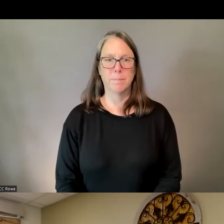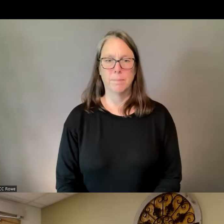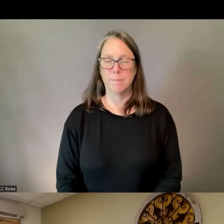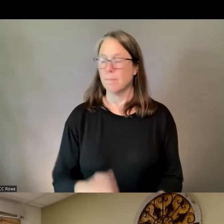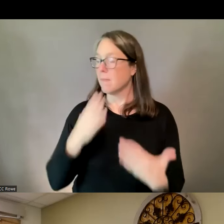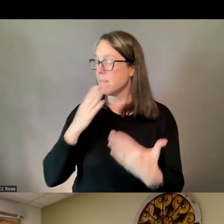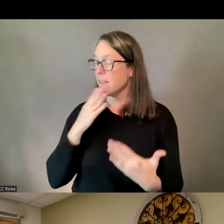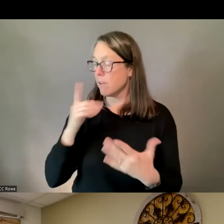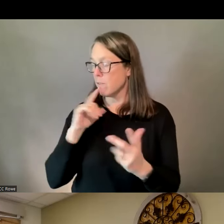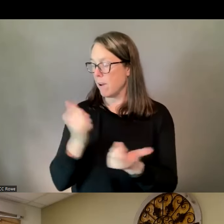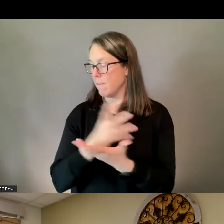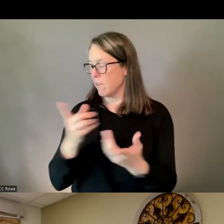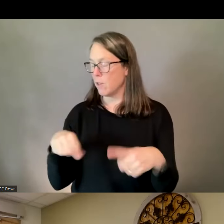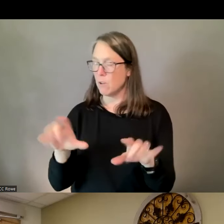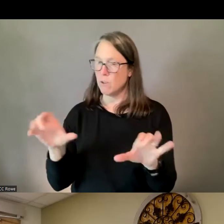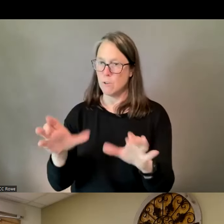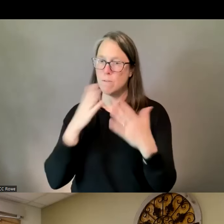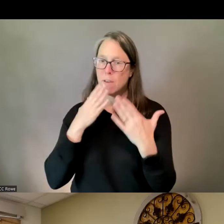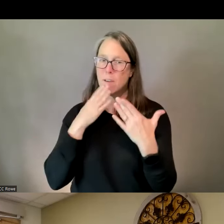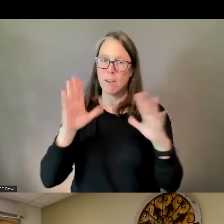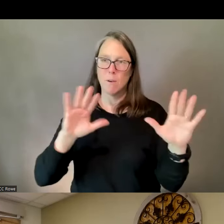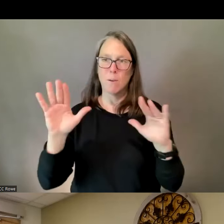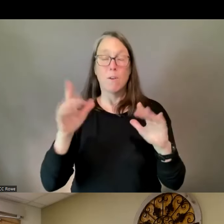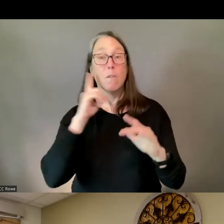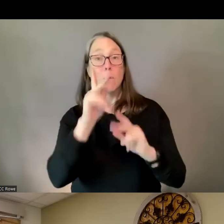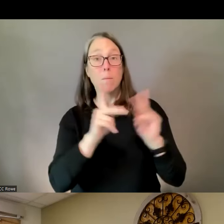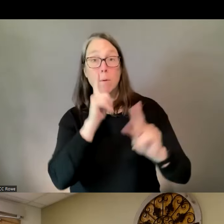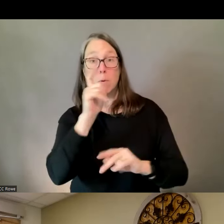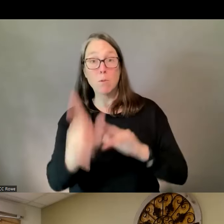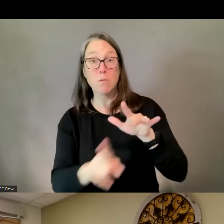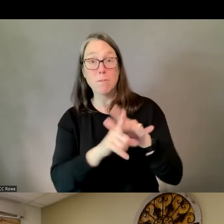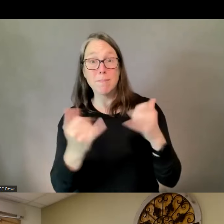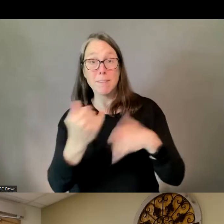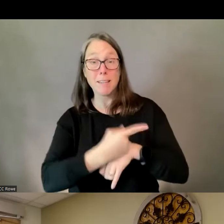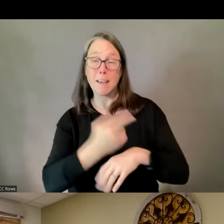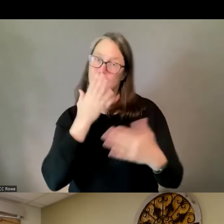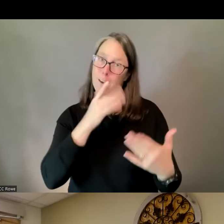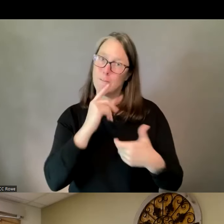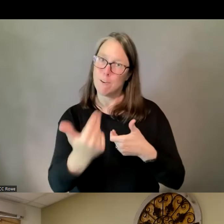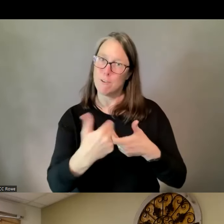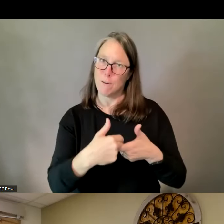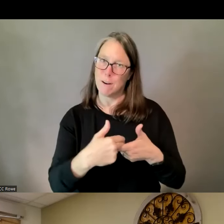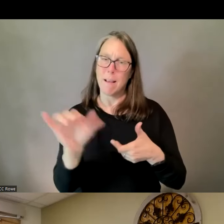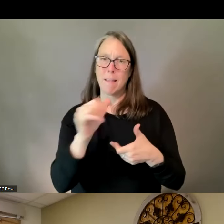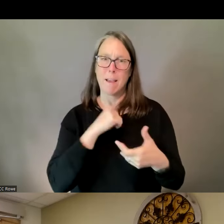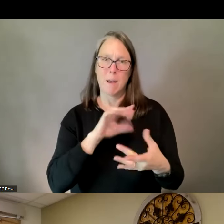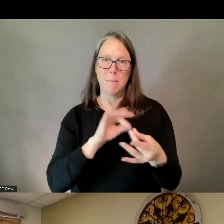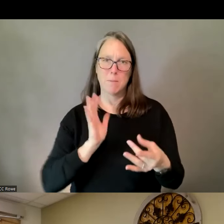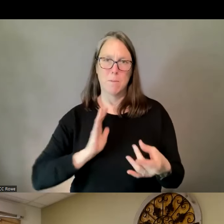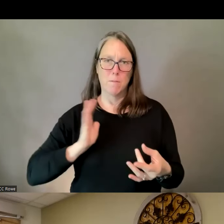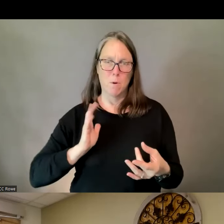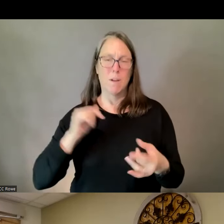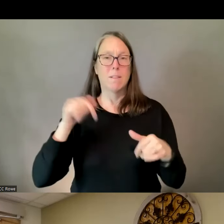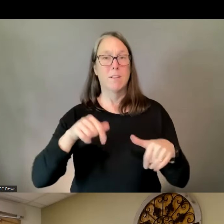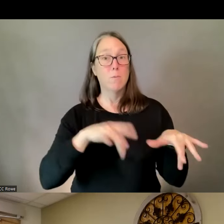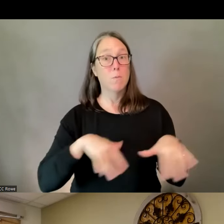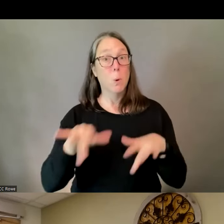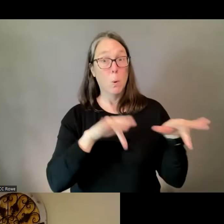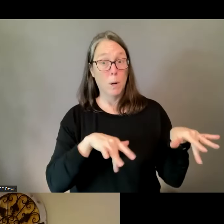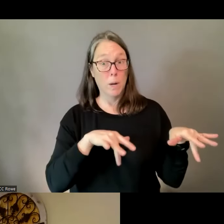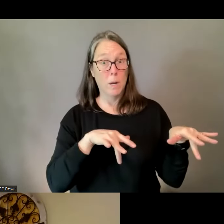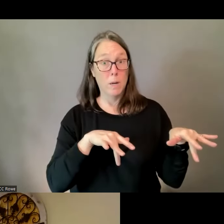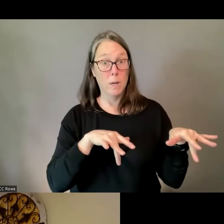do. Yeah, thanks much. And for those who joined today, thank you for joining us. As I had mentioned, today's session is being recorded.